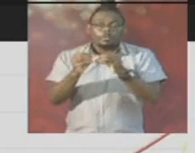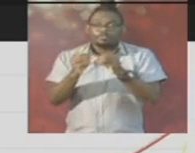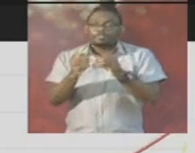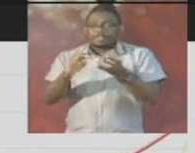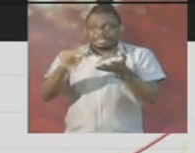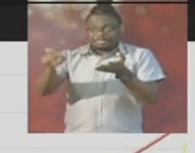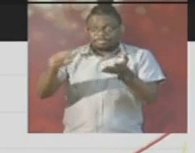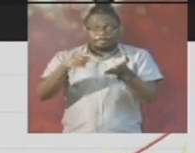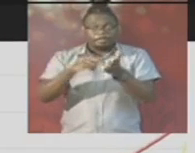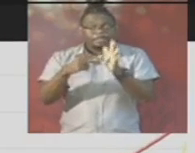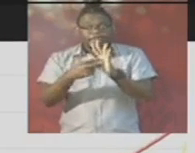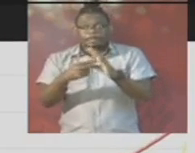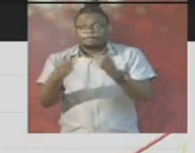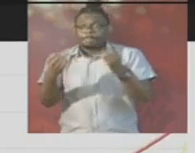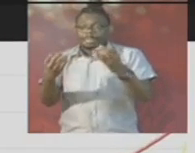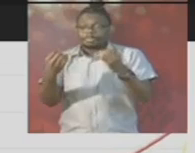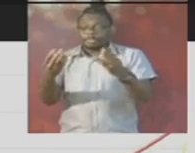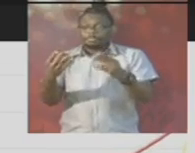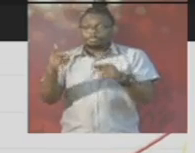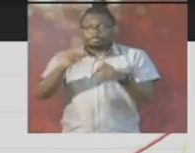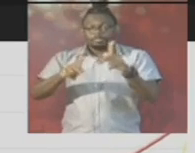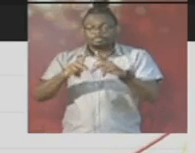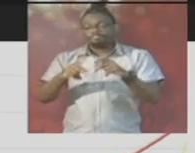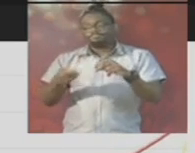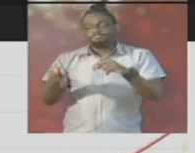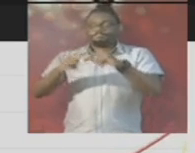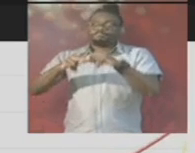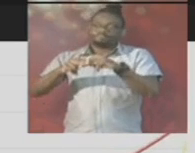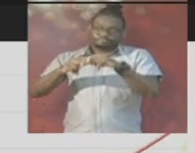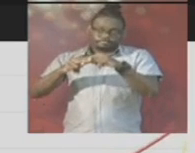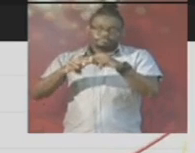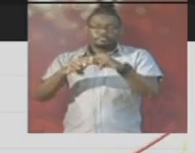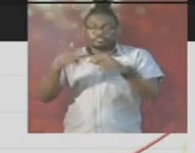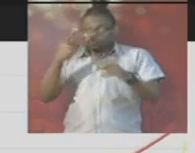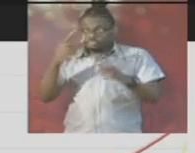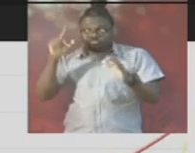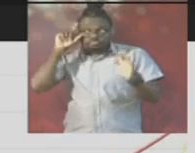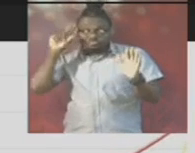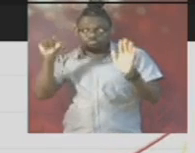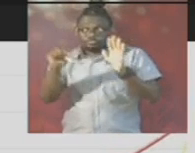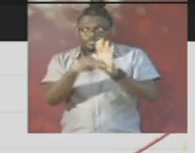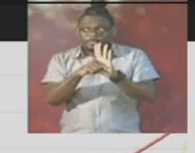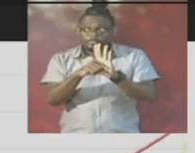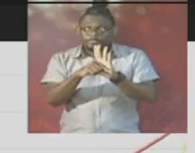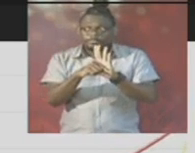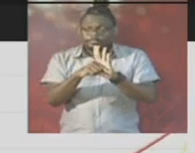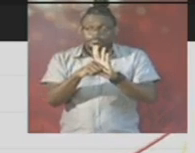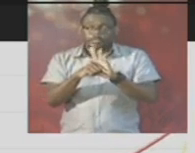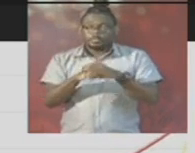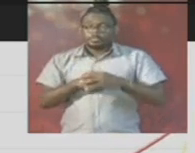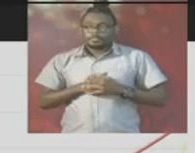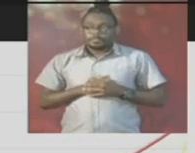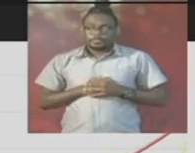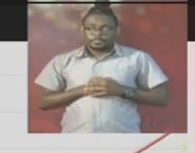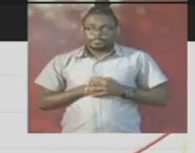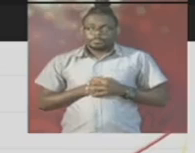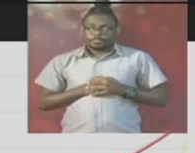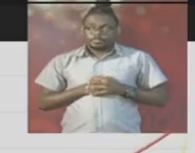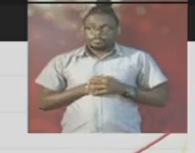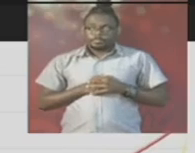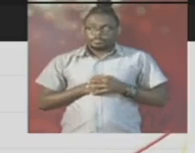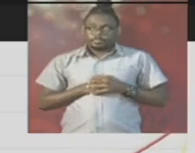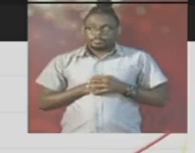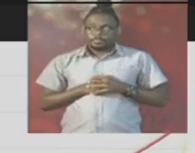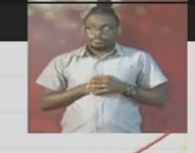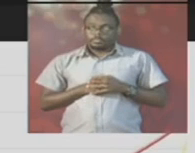rate of transmission. Next slide, please. What we are seeing, as we always demonstrate with the epidemiologic